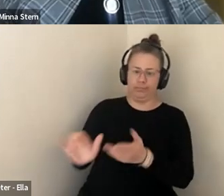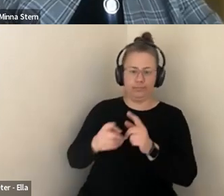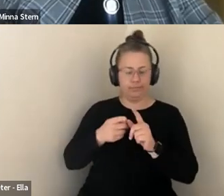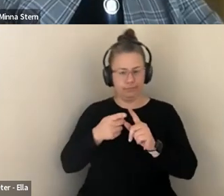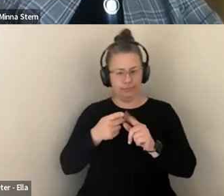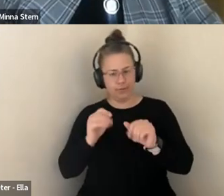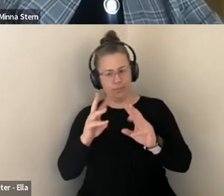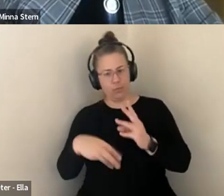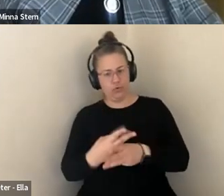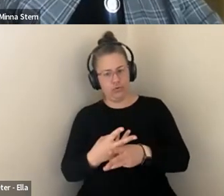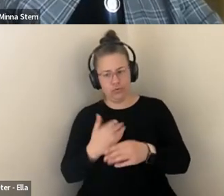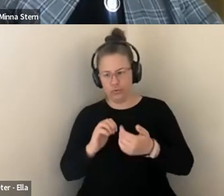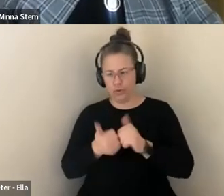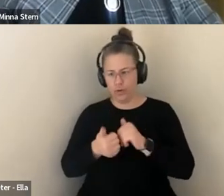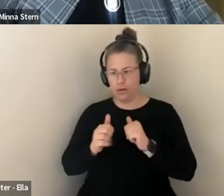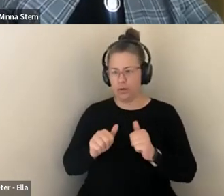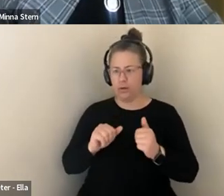Another question